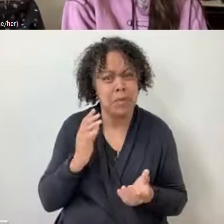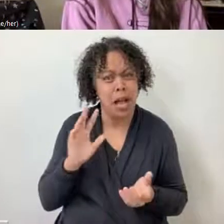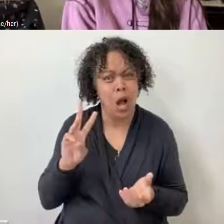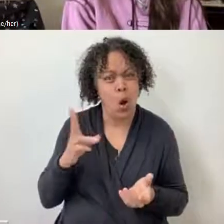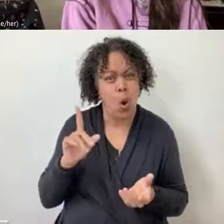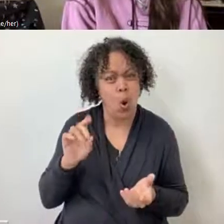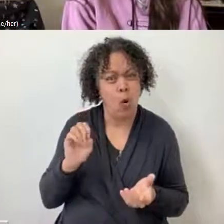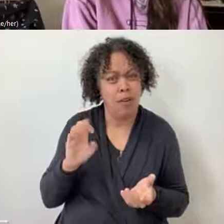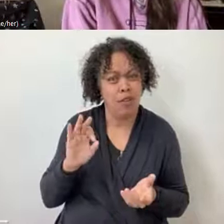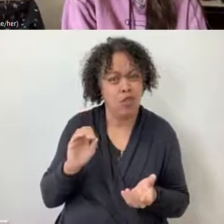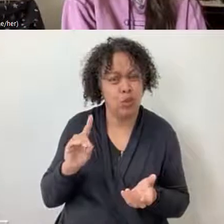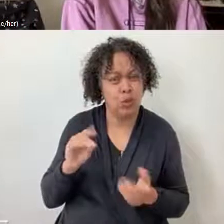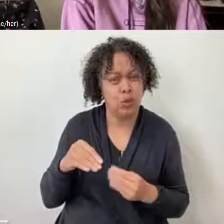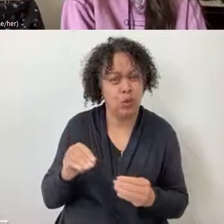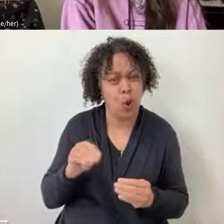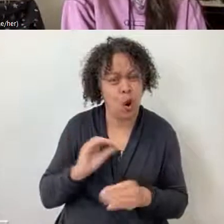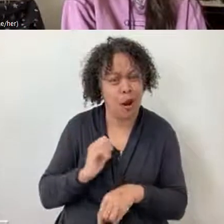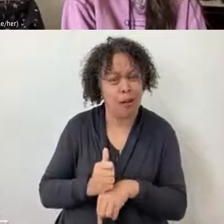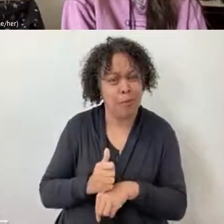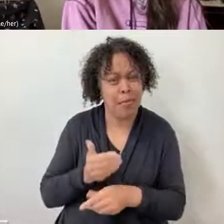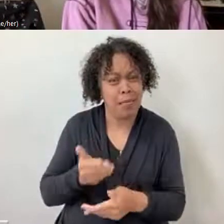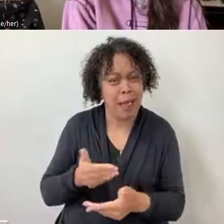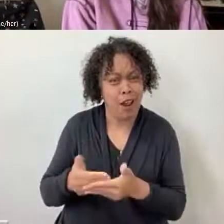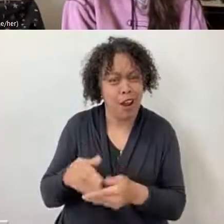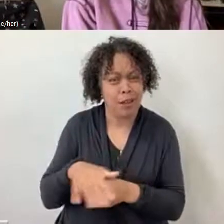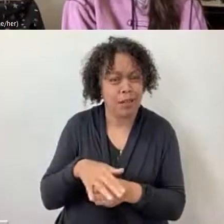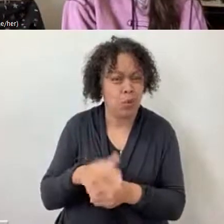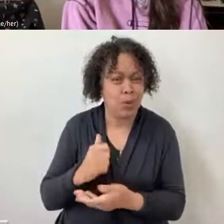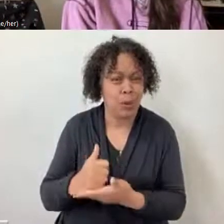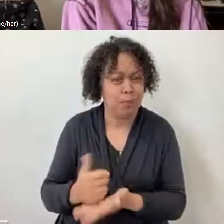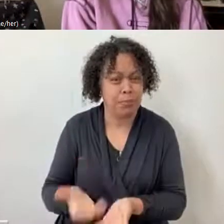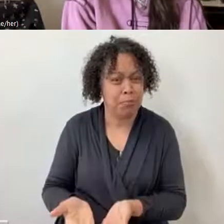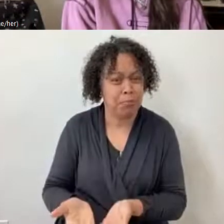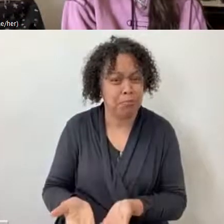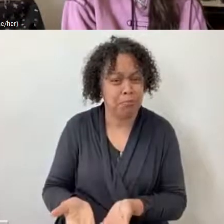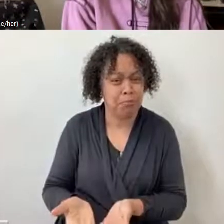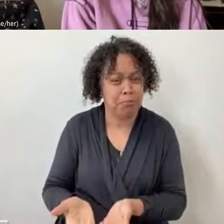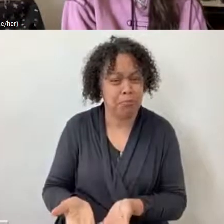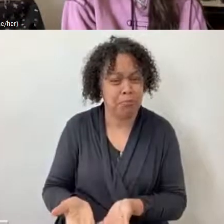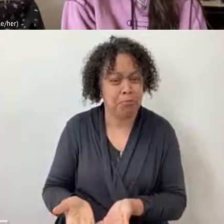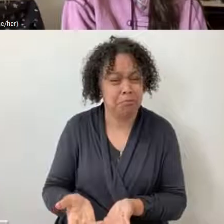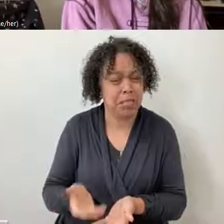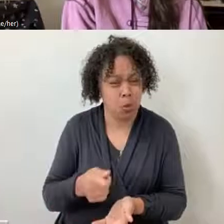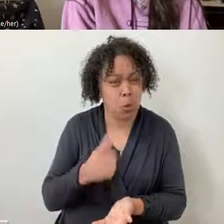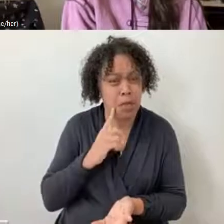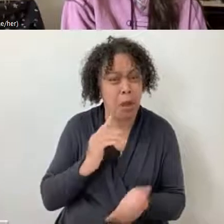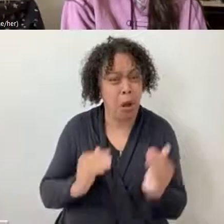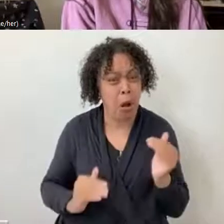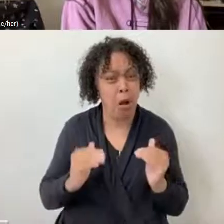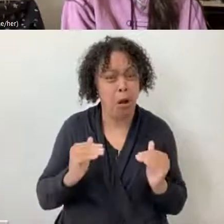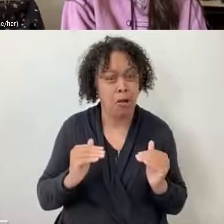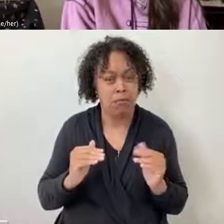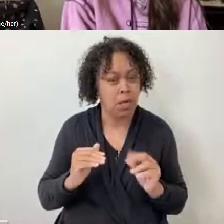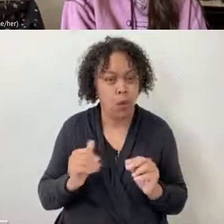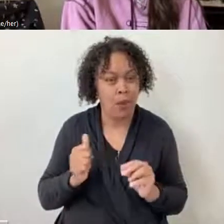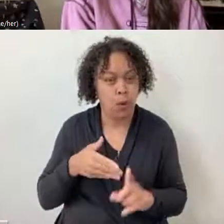is not going to make people, it's not going to help the health disparities that you think it's going to, because they're not going to